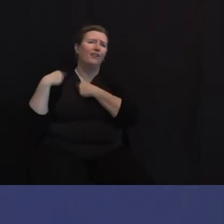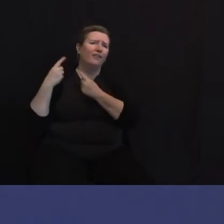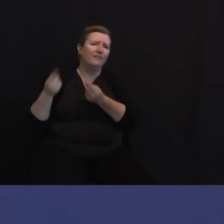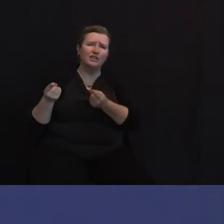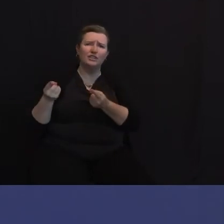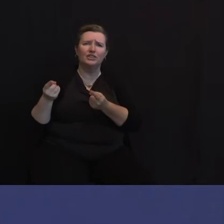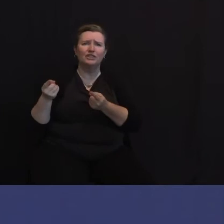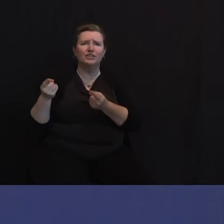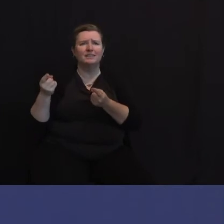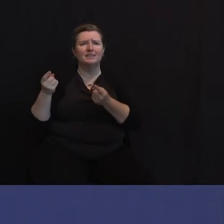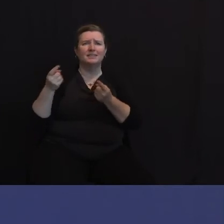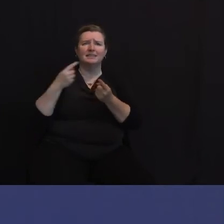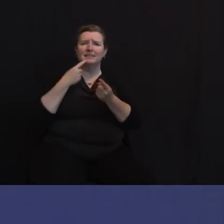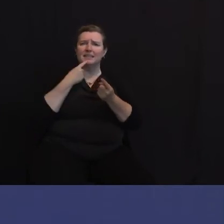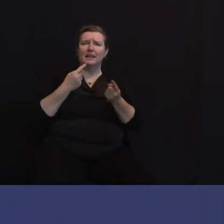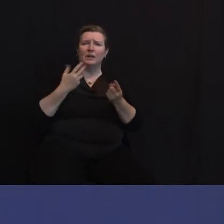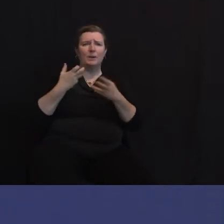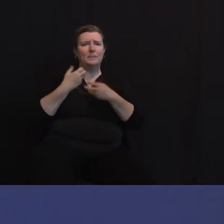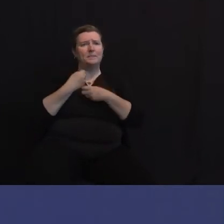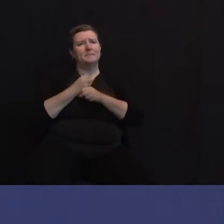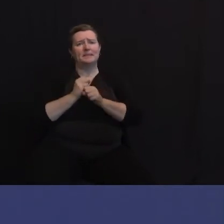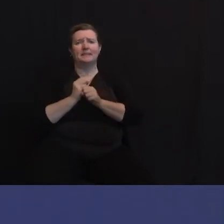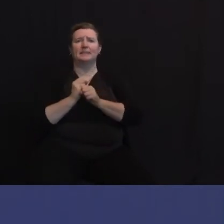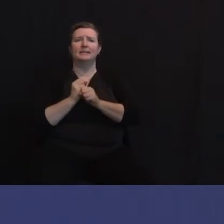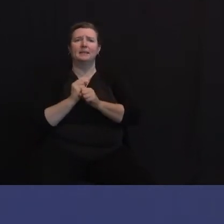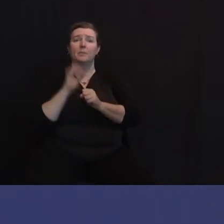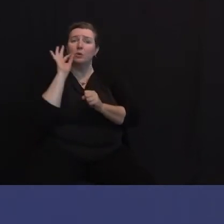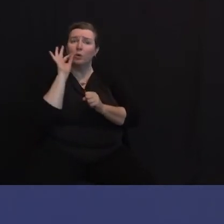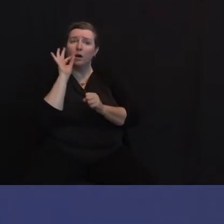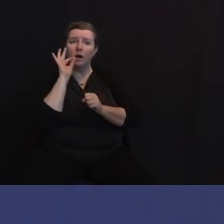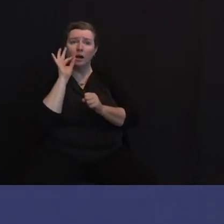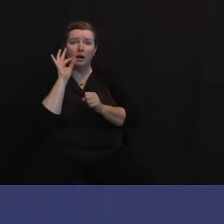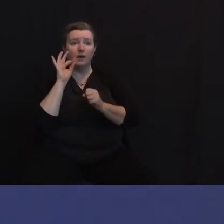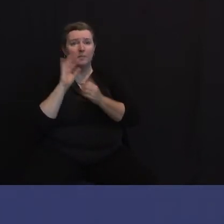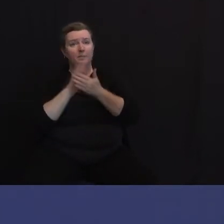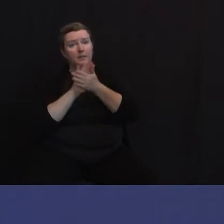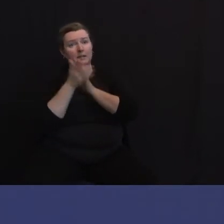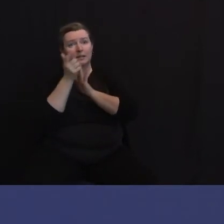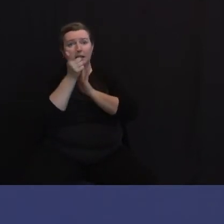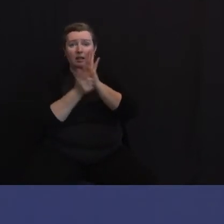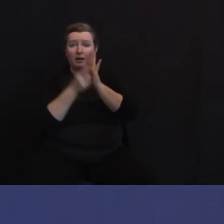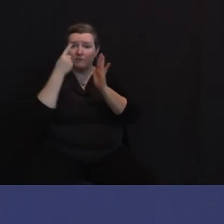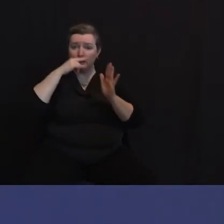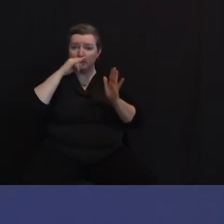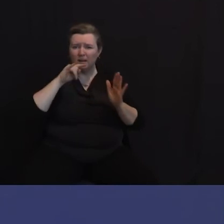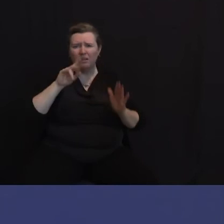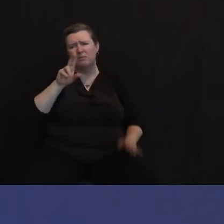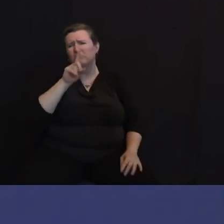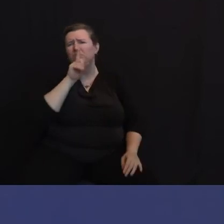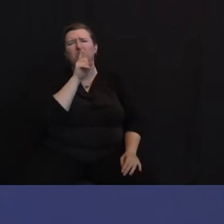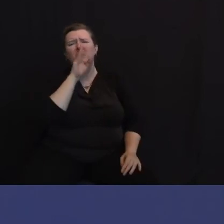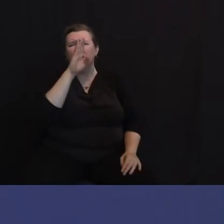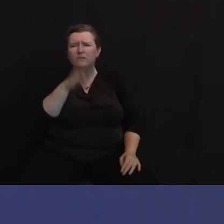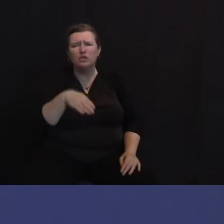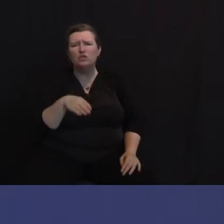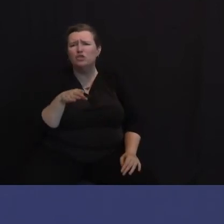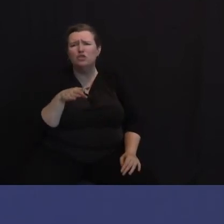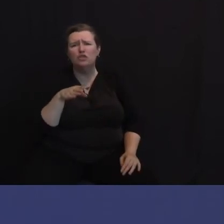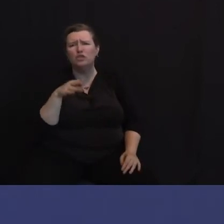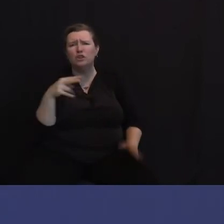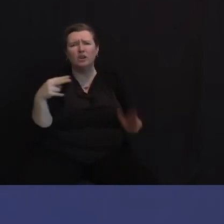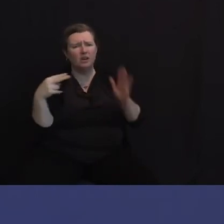legalizing marijuana, recreational marijuana for kids. That's never been in the cards. Look at the referendum that